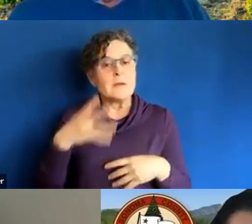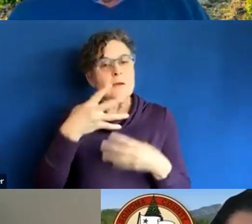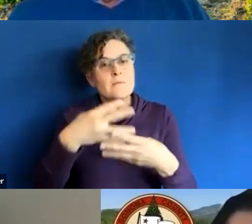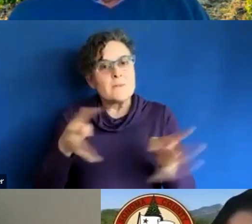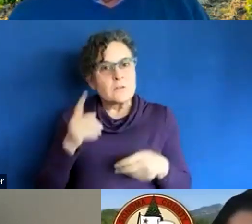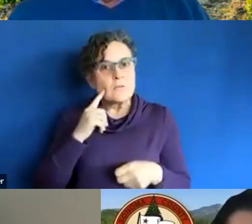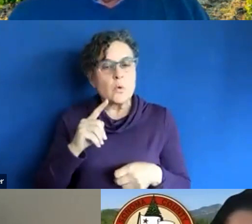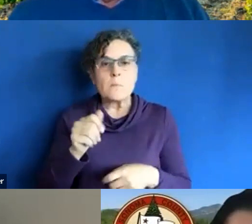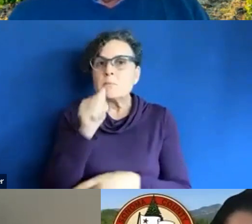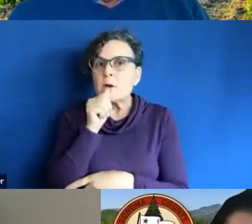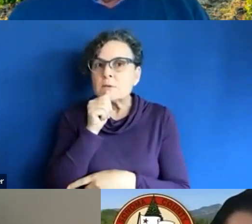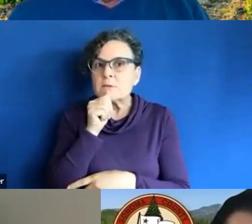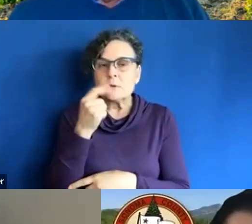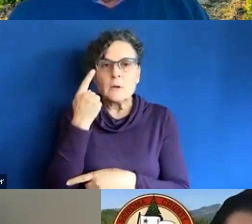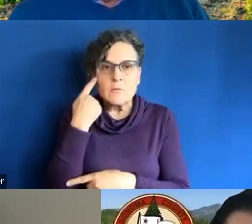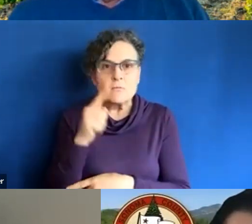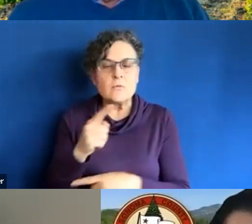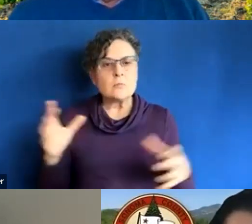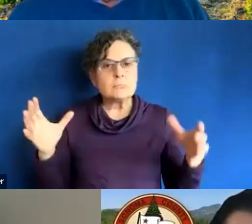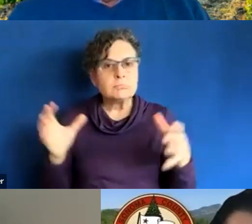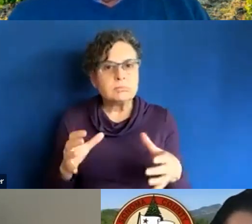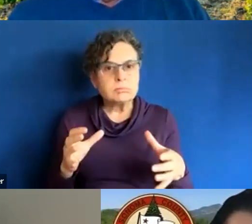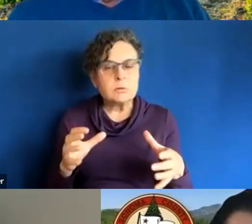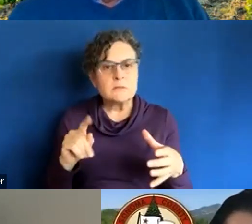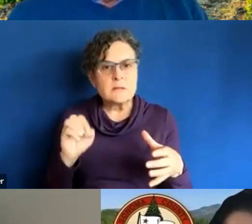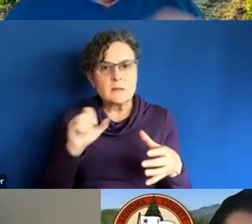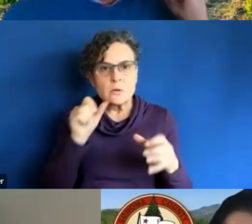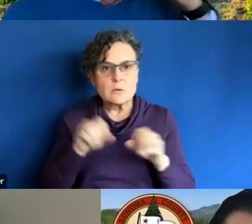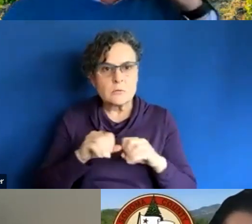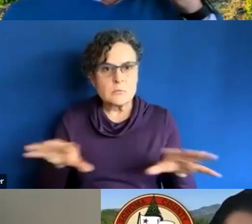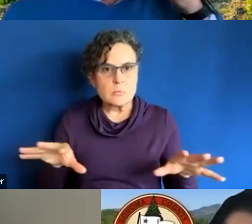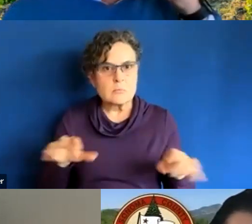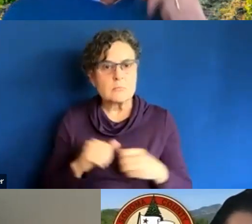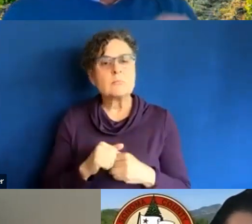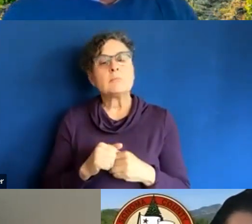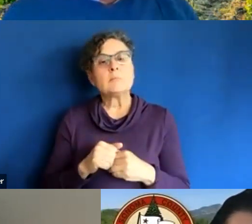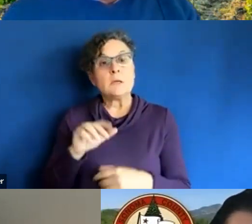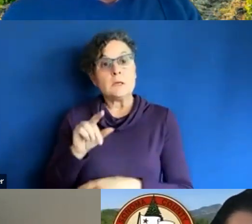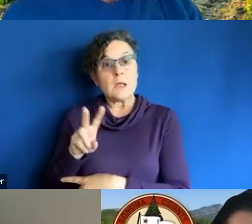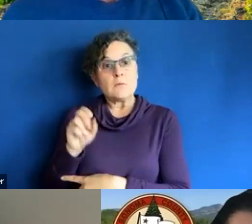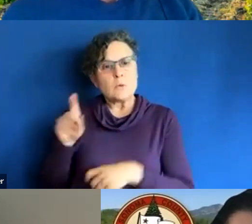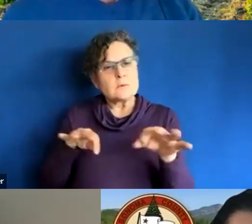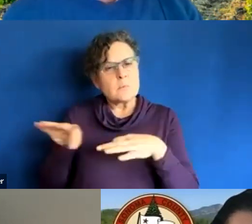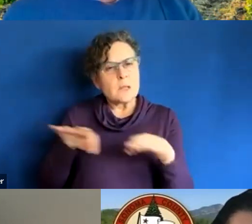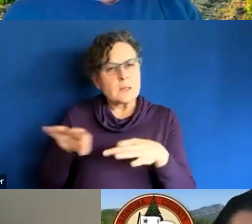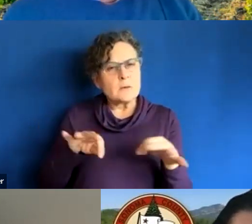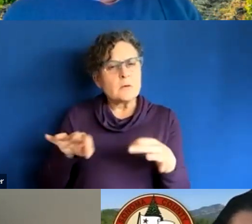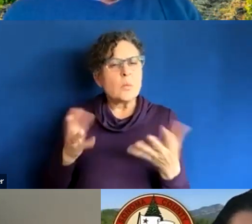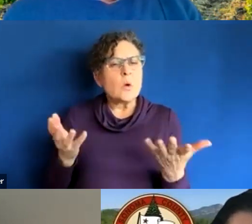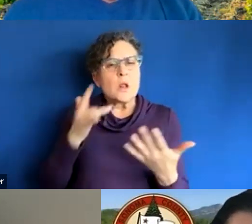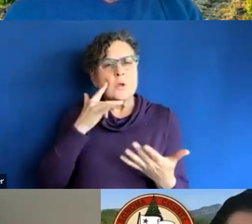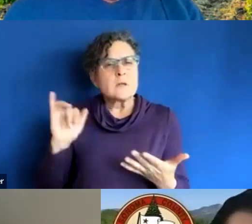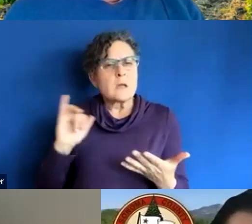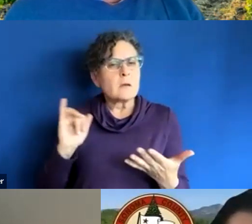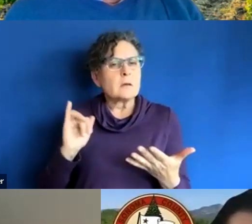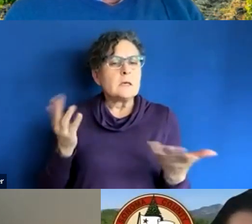privacy and for just containing the site itself. Dave, do you want to give a little more detail there about how these work around Sonoma